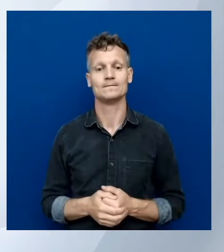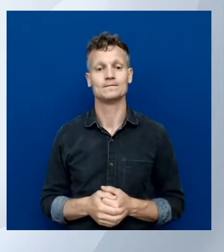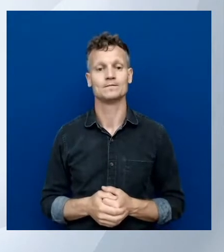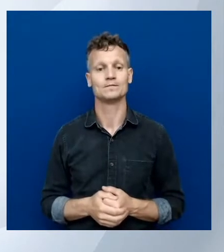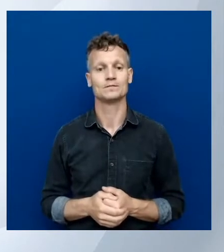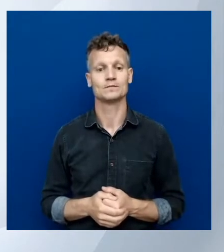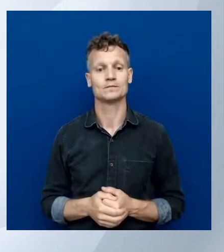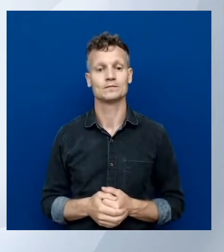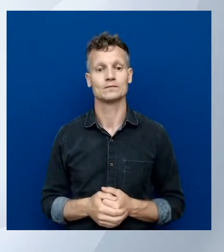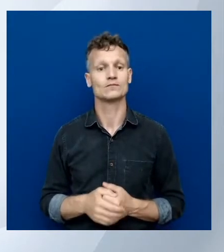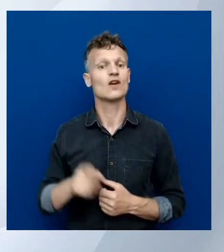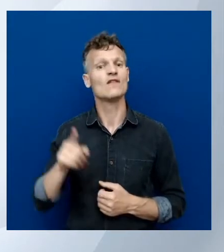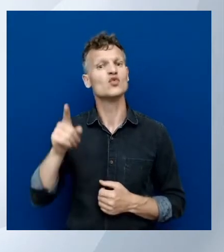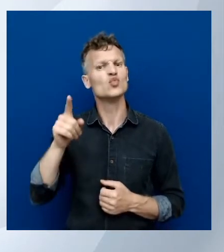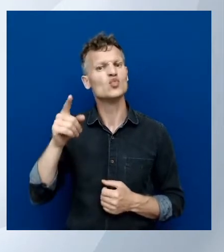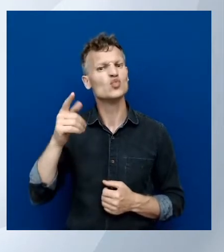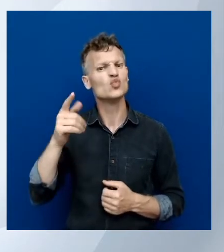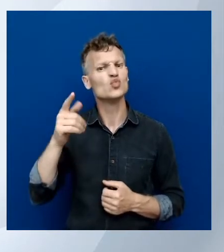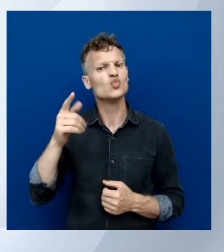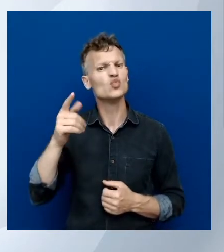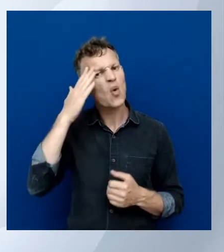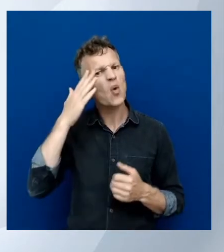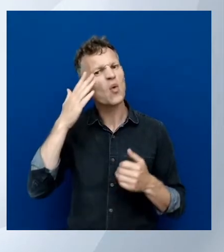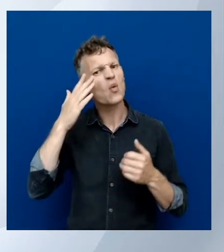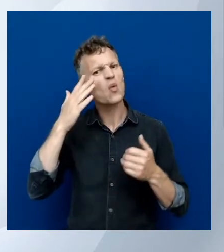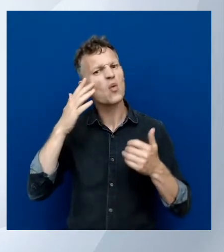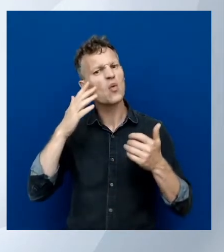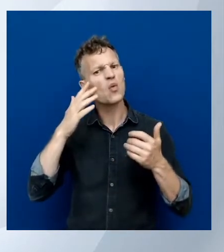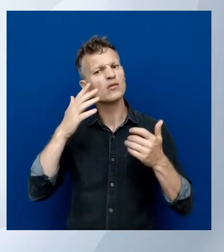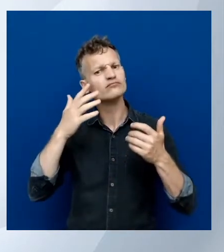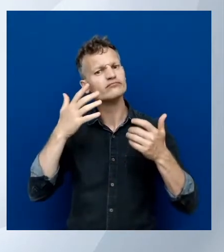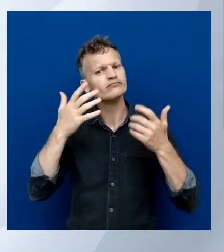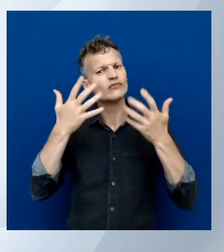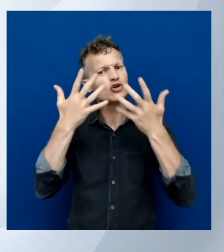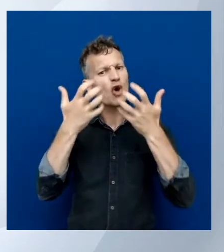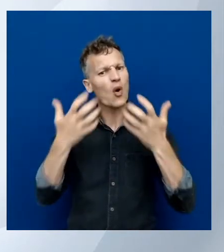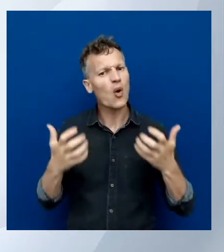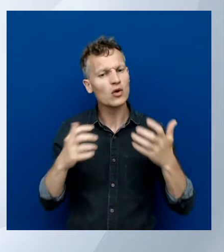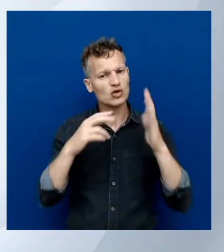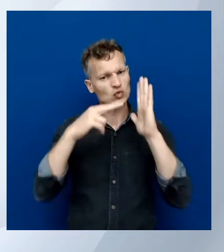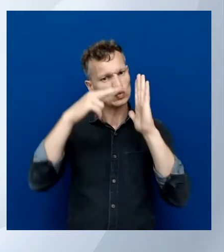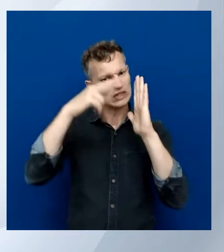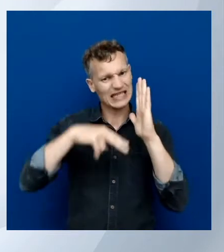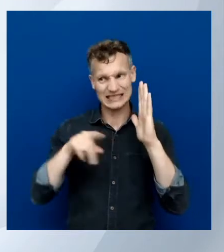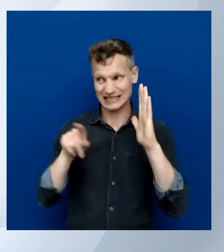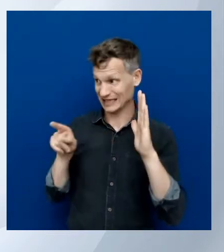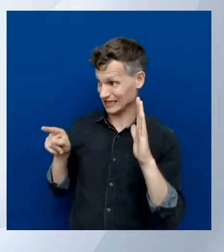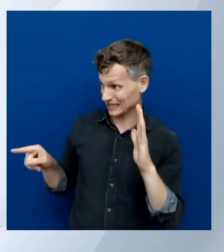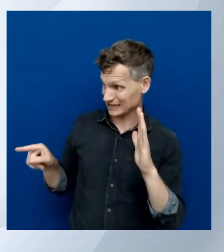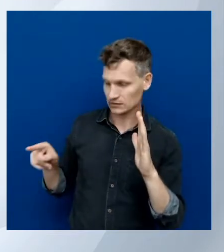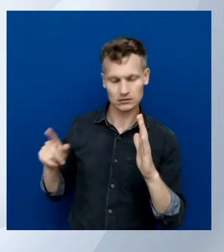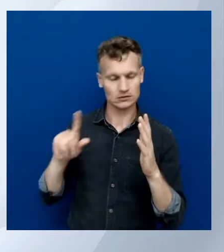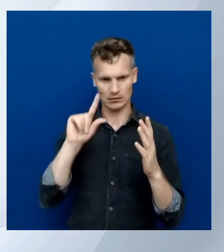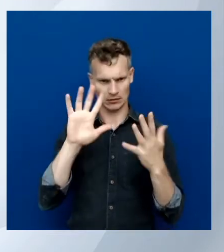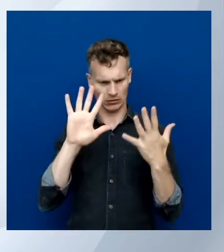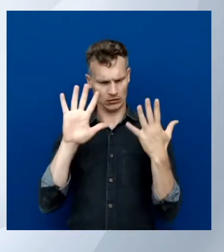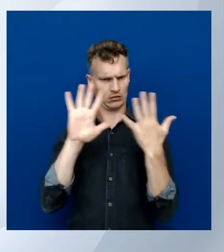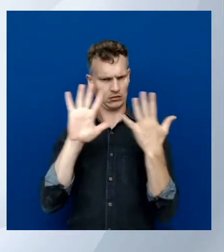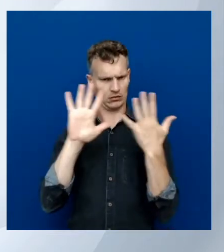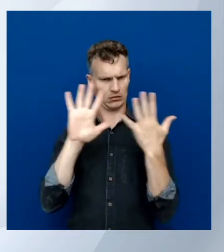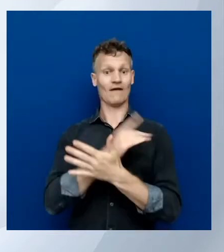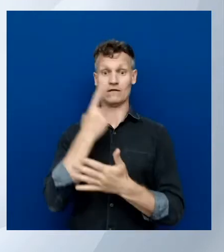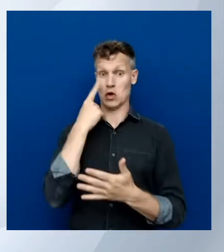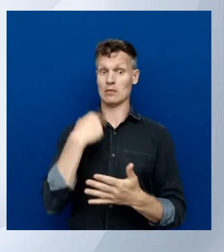code and you read this, then you get confused. It's still for me hard to read this,